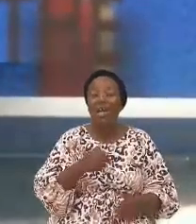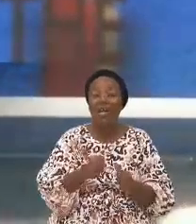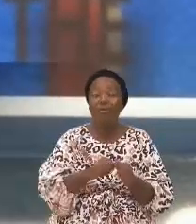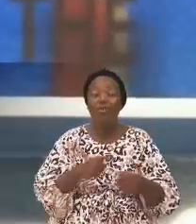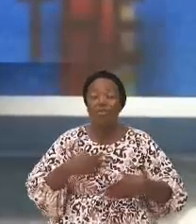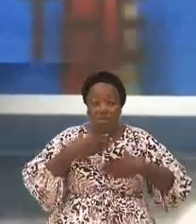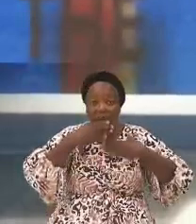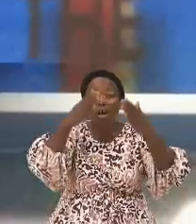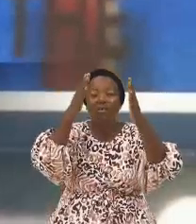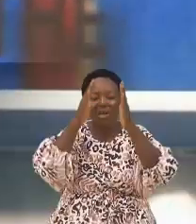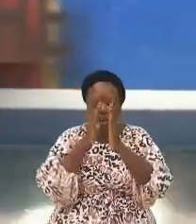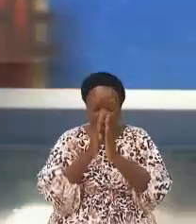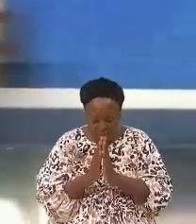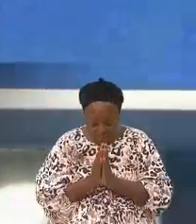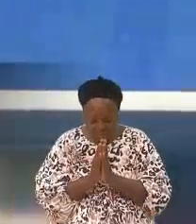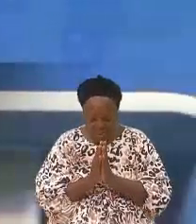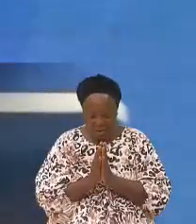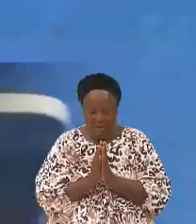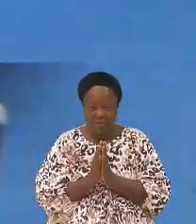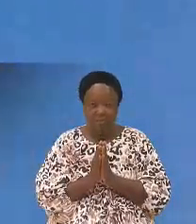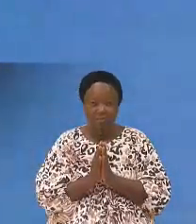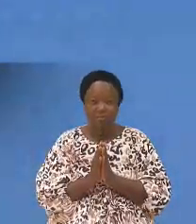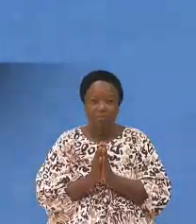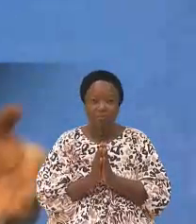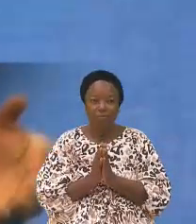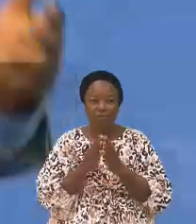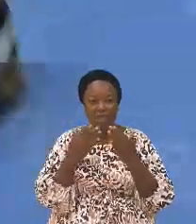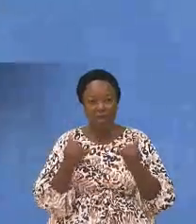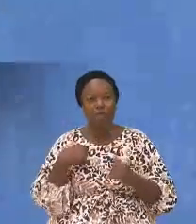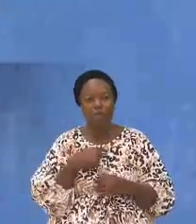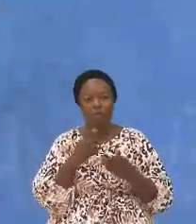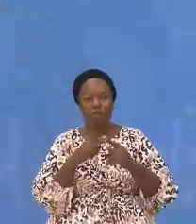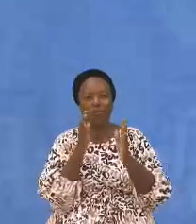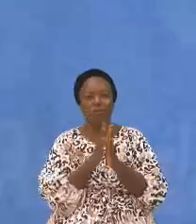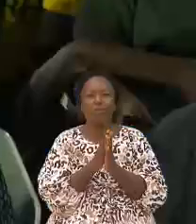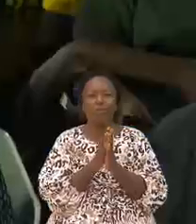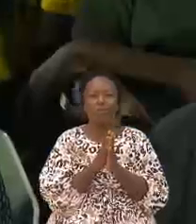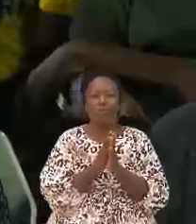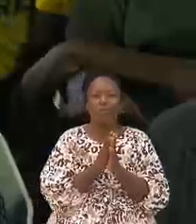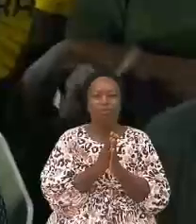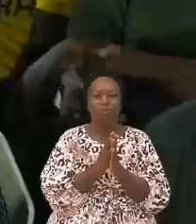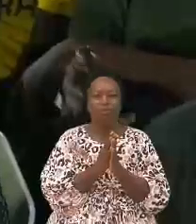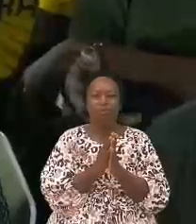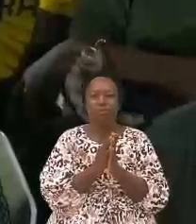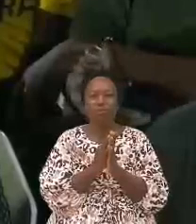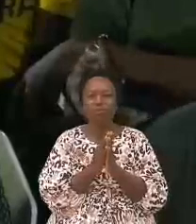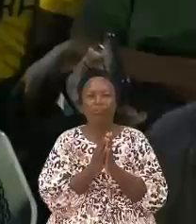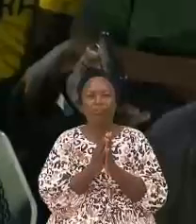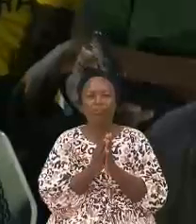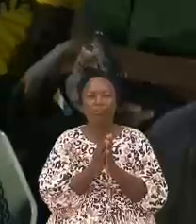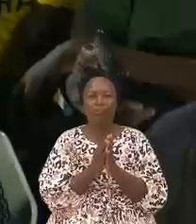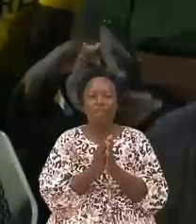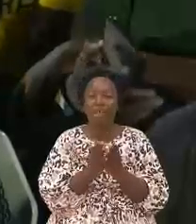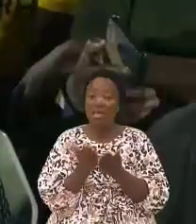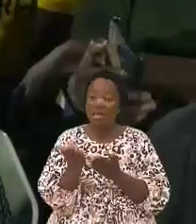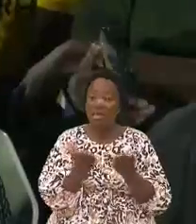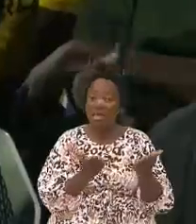Now and forever. And everybody said, amen. Heads